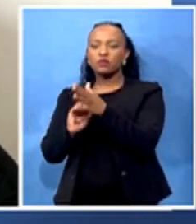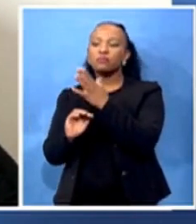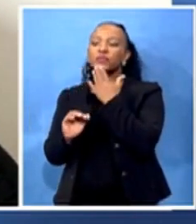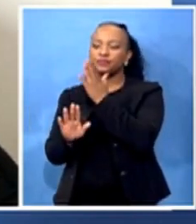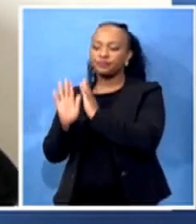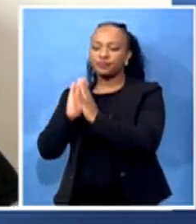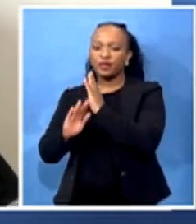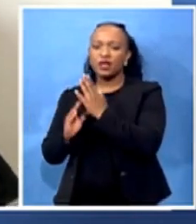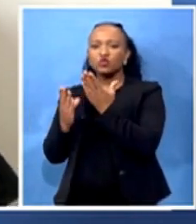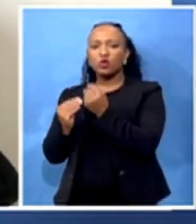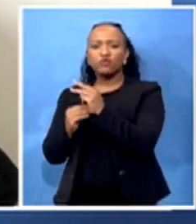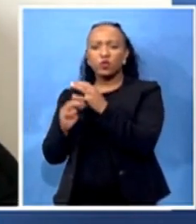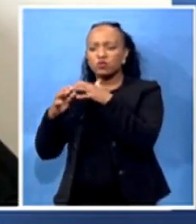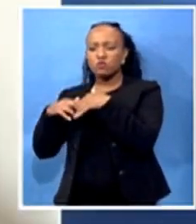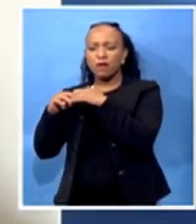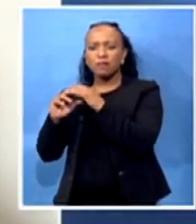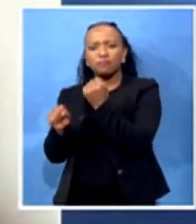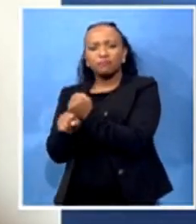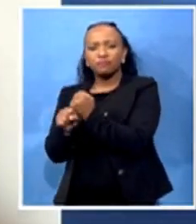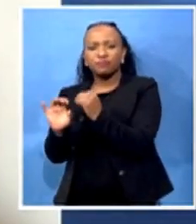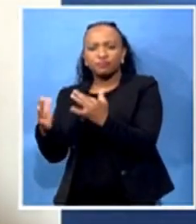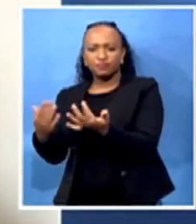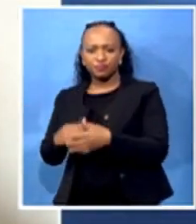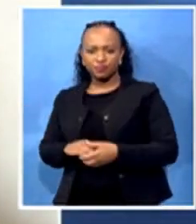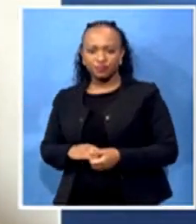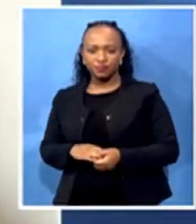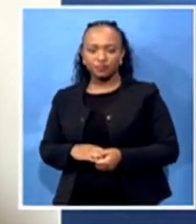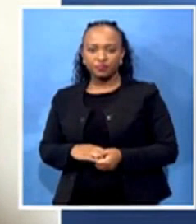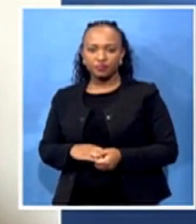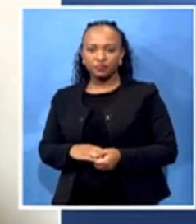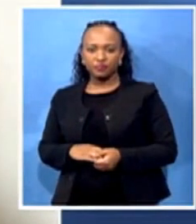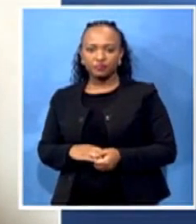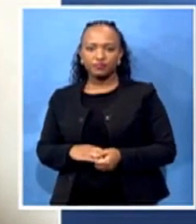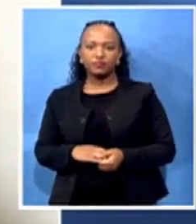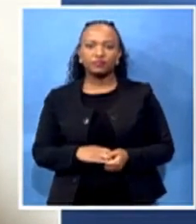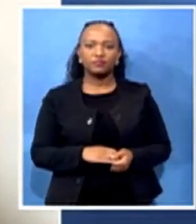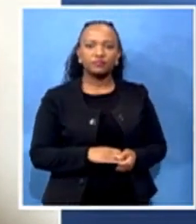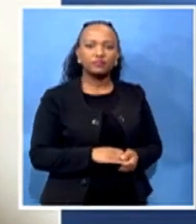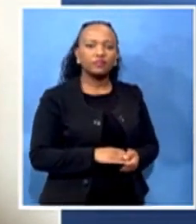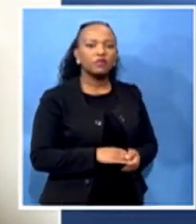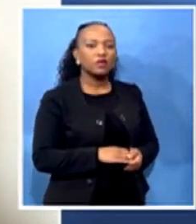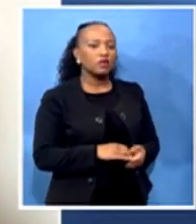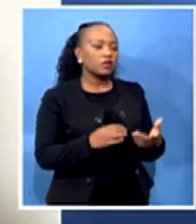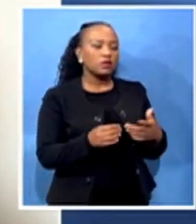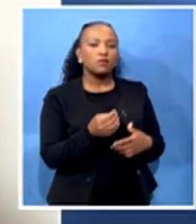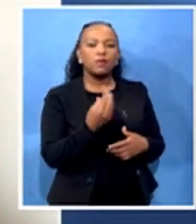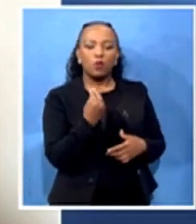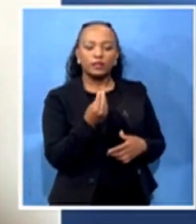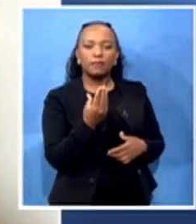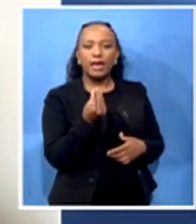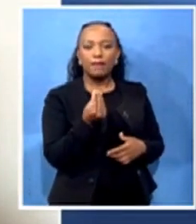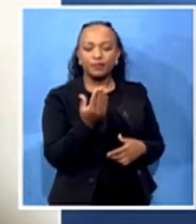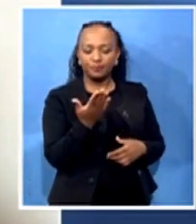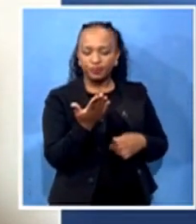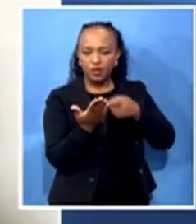does it work? Yeah, so you basically save a number on your WhatsApp contact list, and you can use this number every time